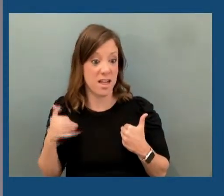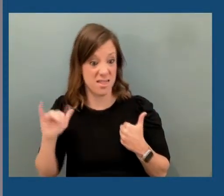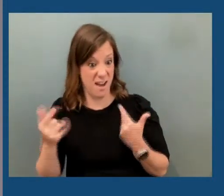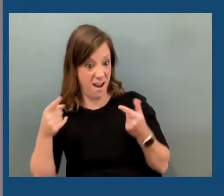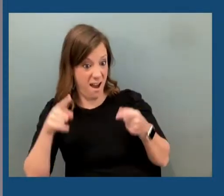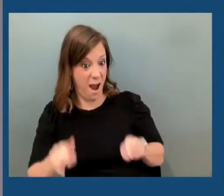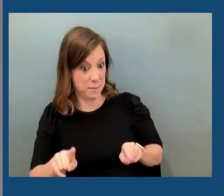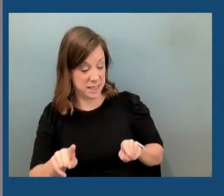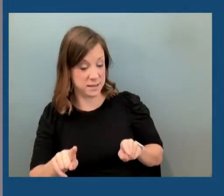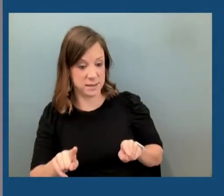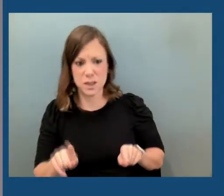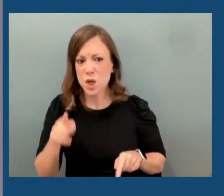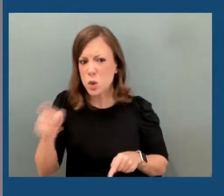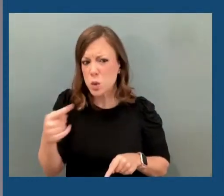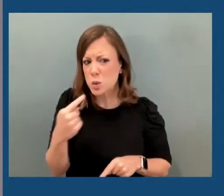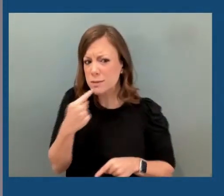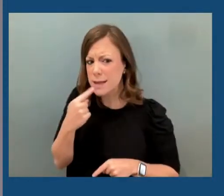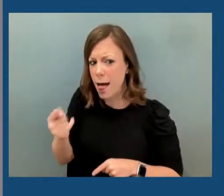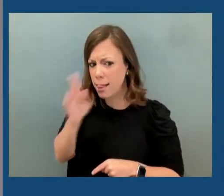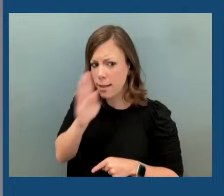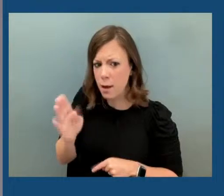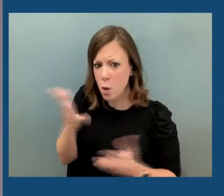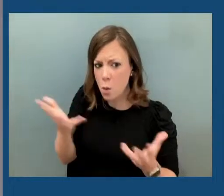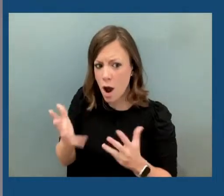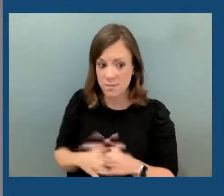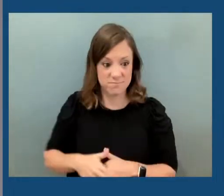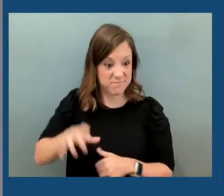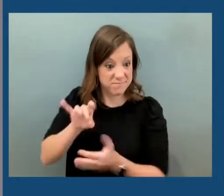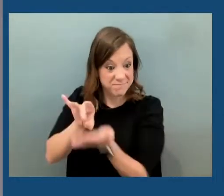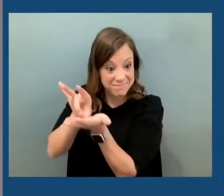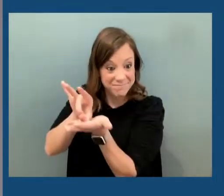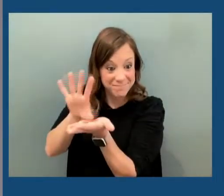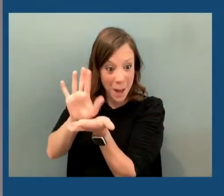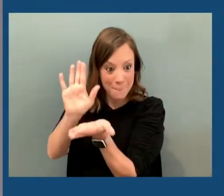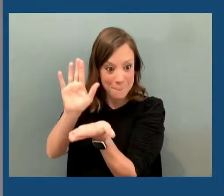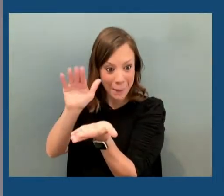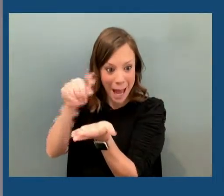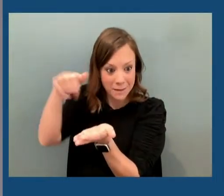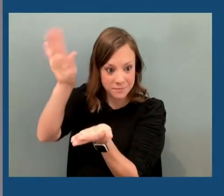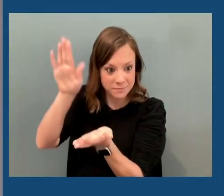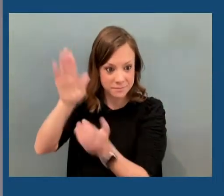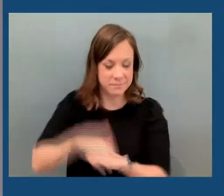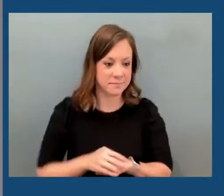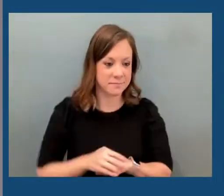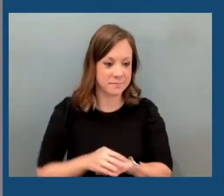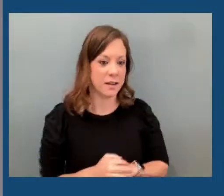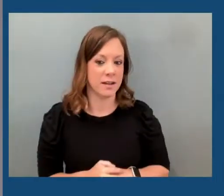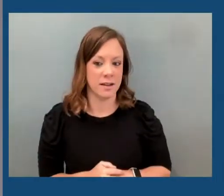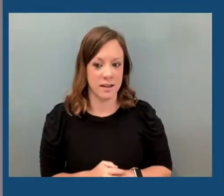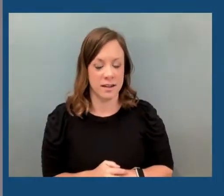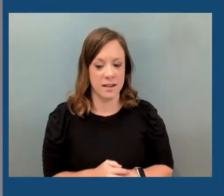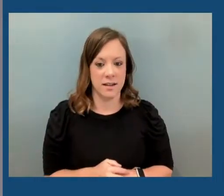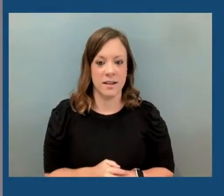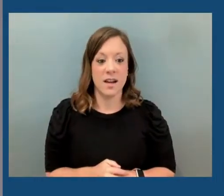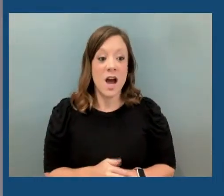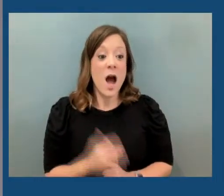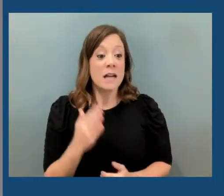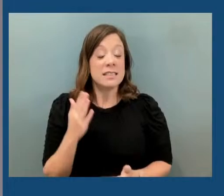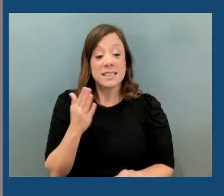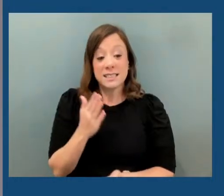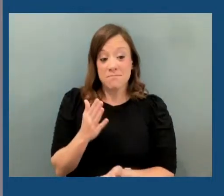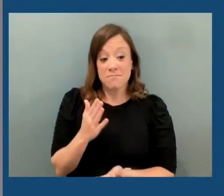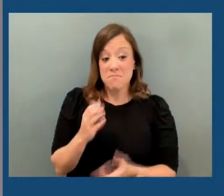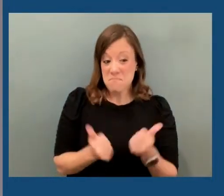say? Take a hike. Every parent would say that. Maybe politely, maybe not,